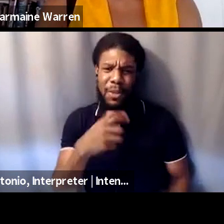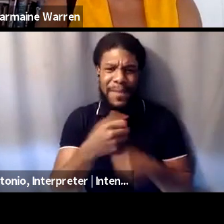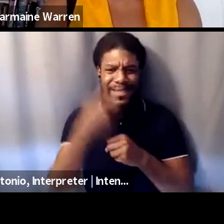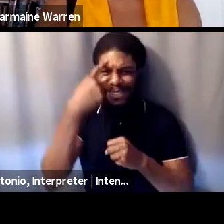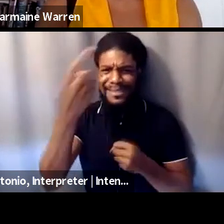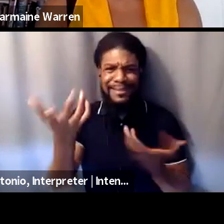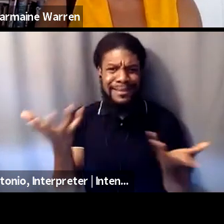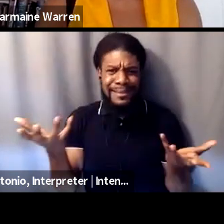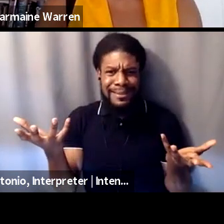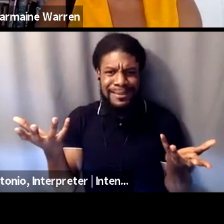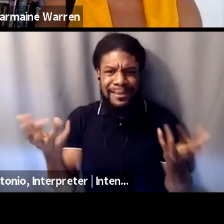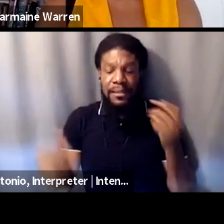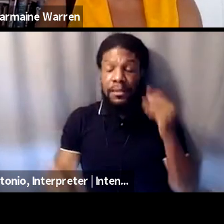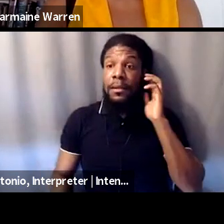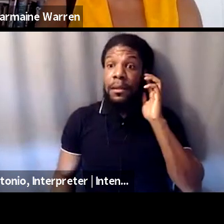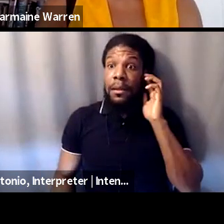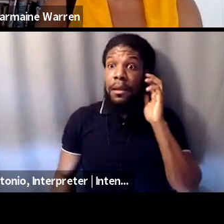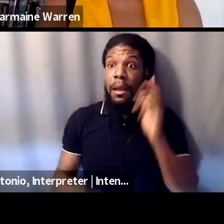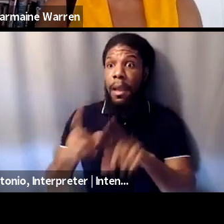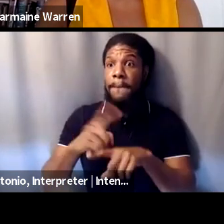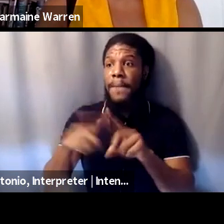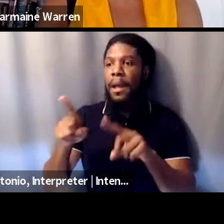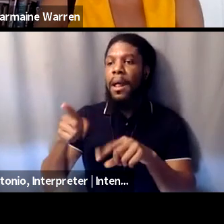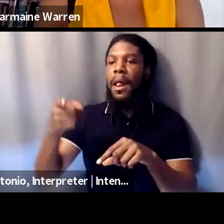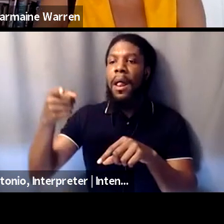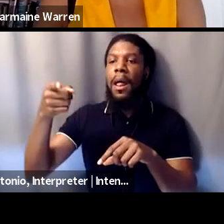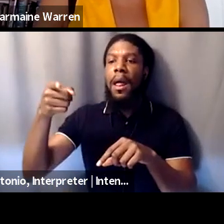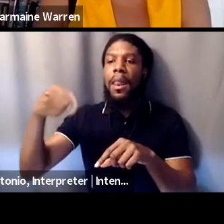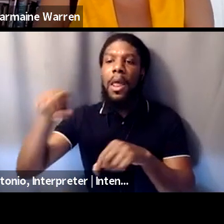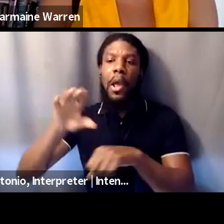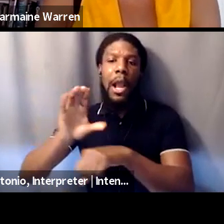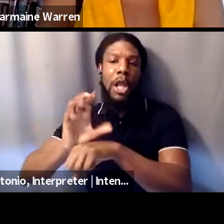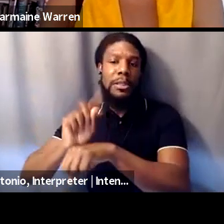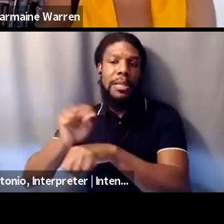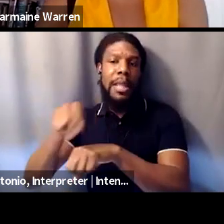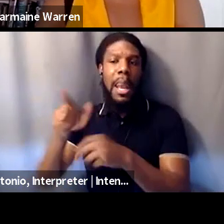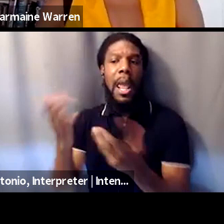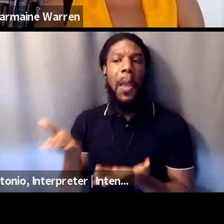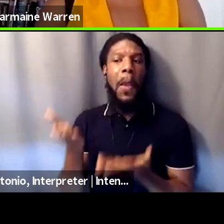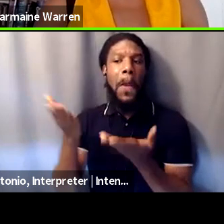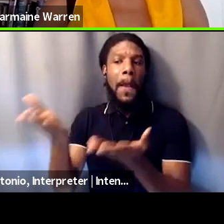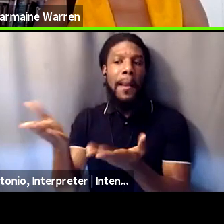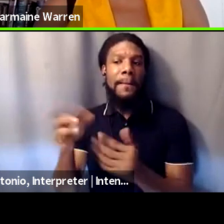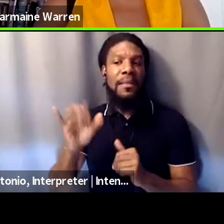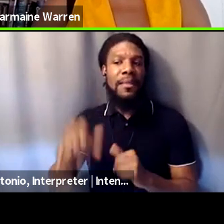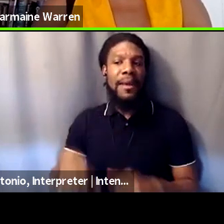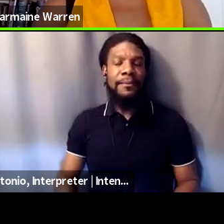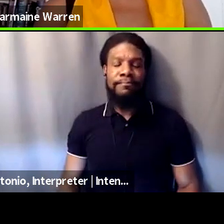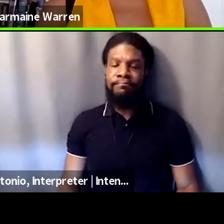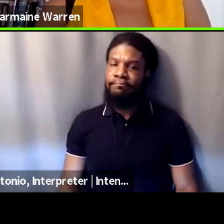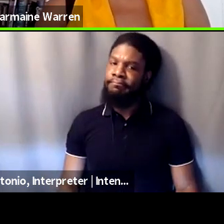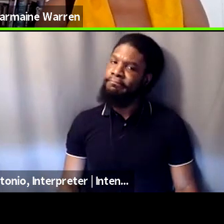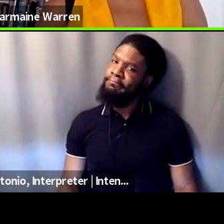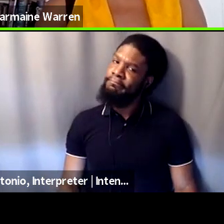that apparently that's what the consultants recommended. I have no idea. But I